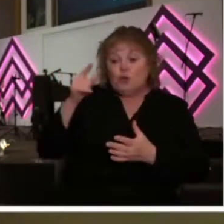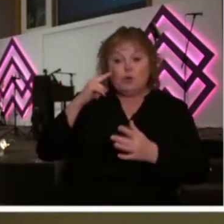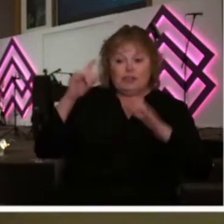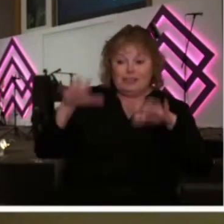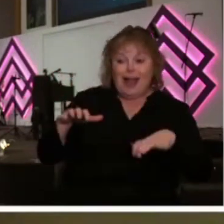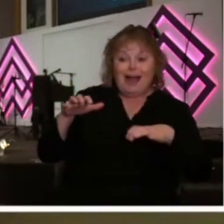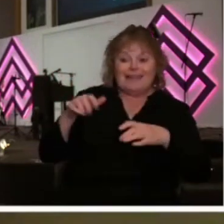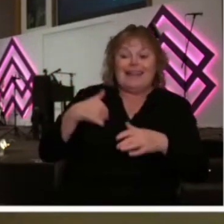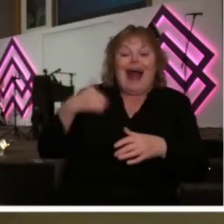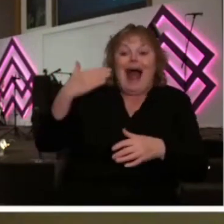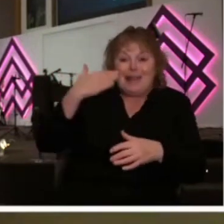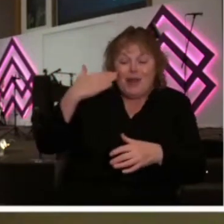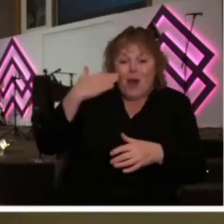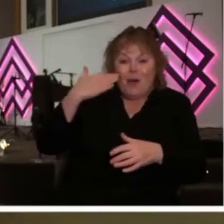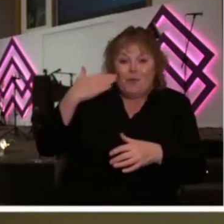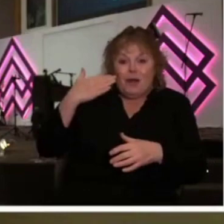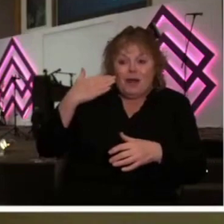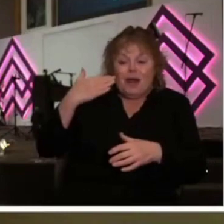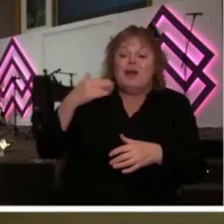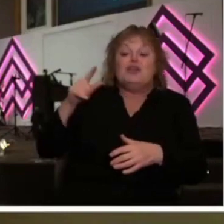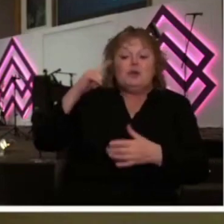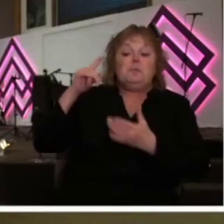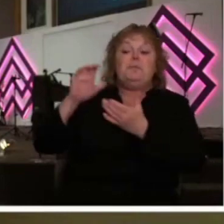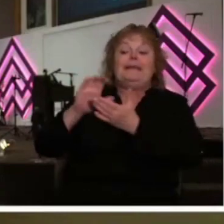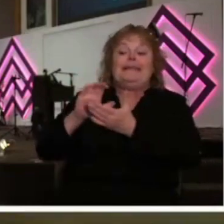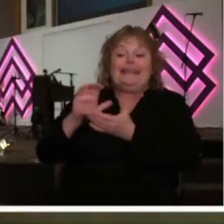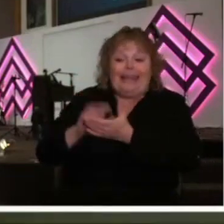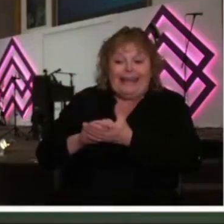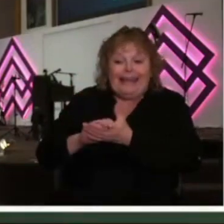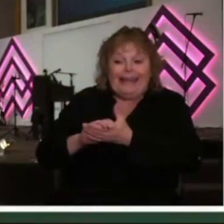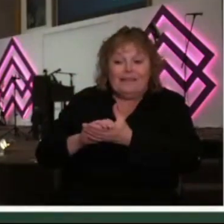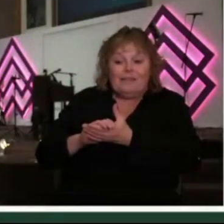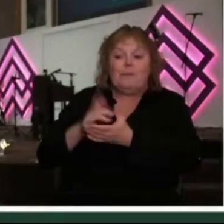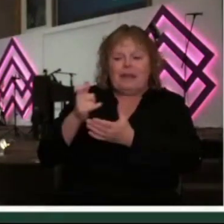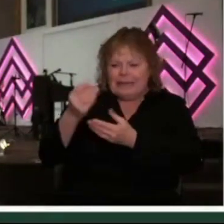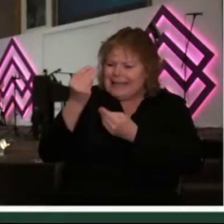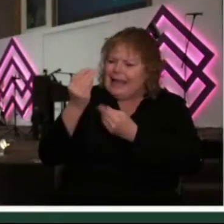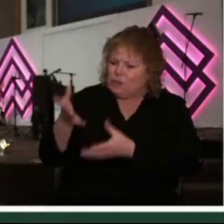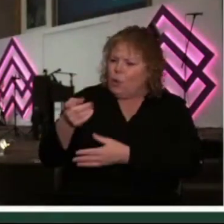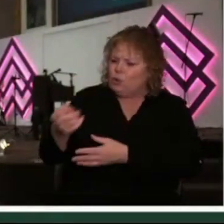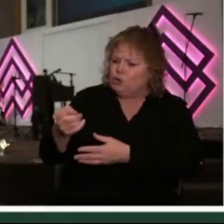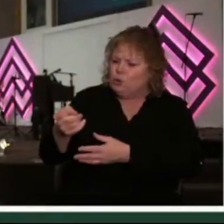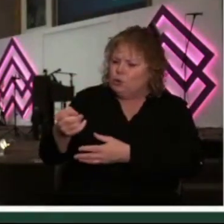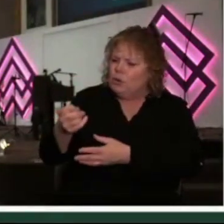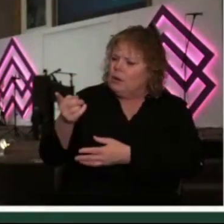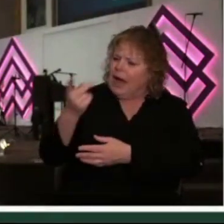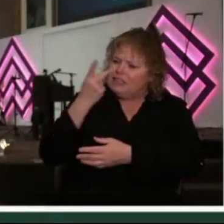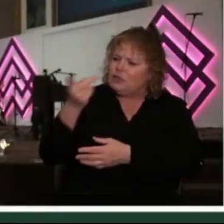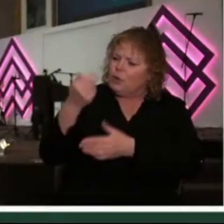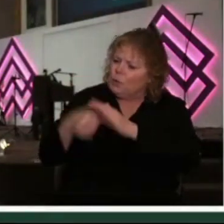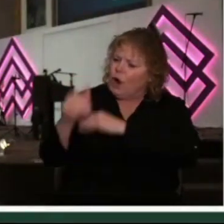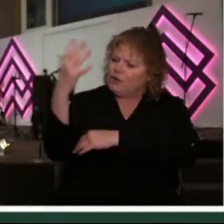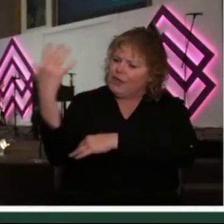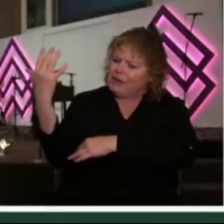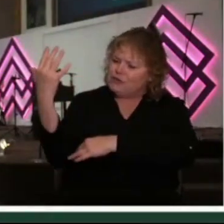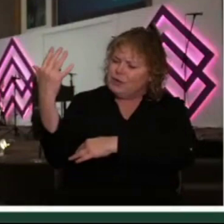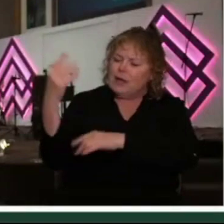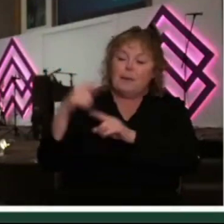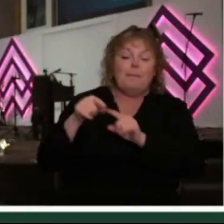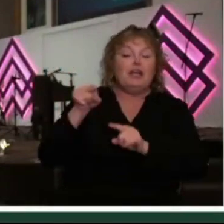this, you believe this because I told you that I saw you under a fig tree, but you will see greater things than